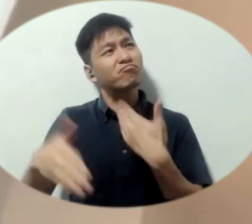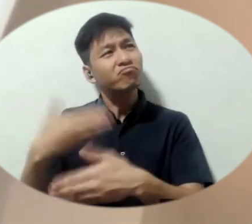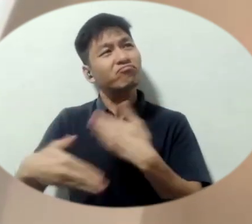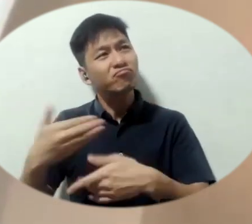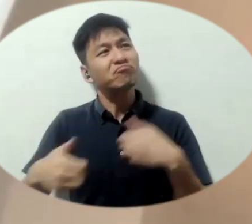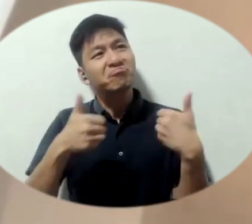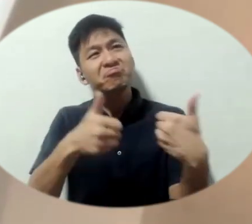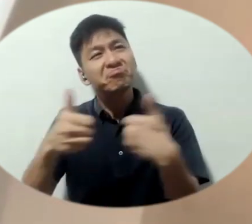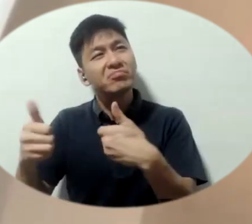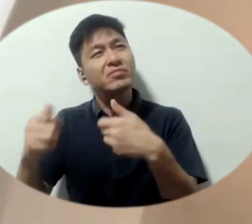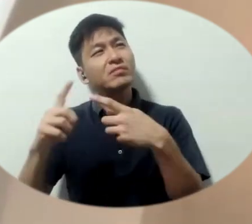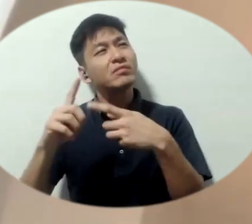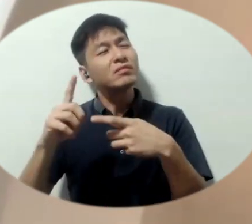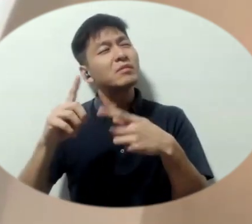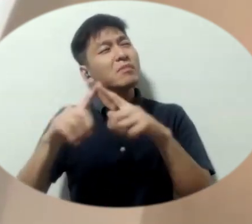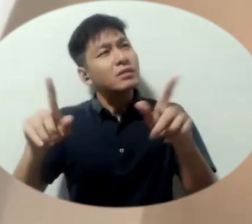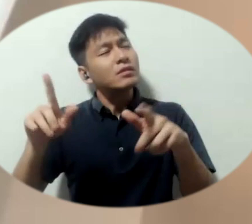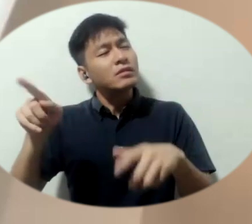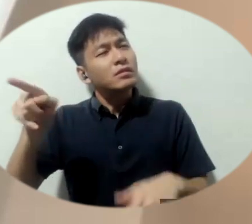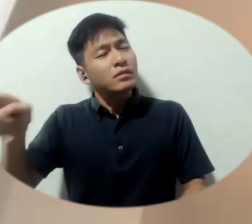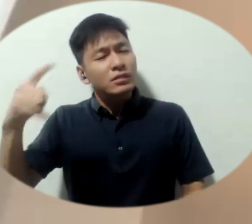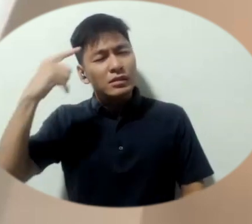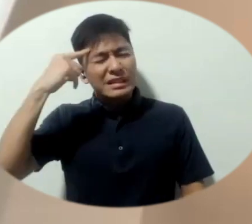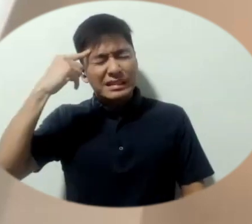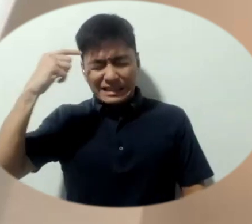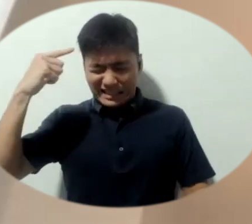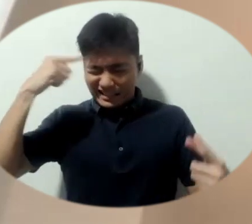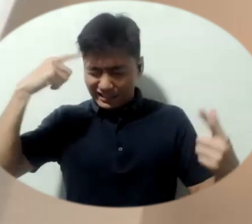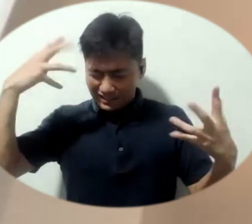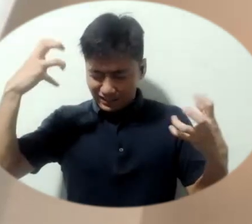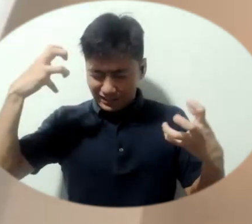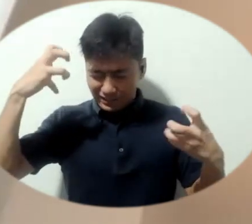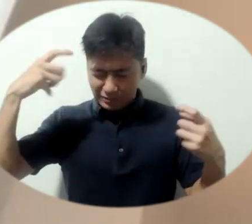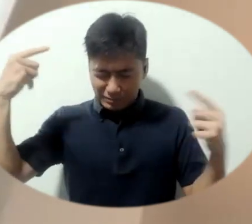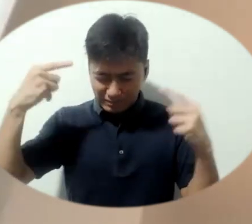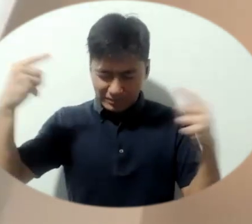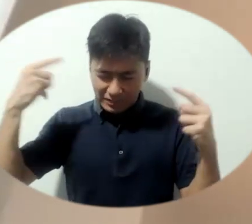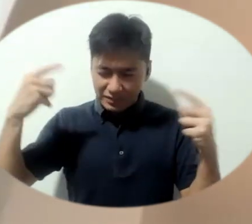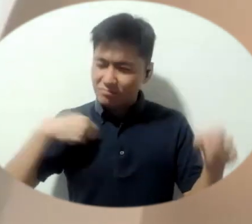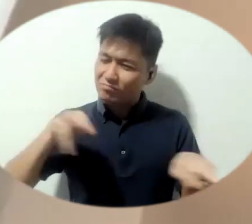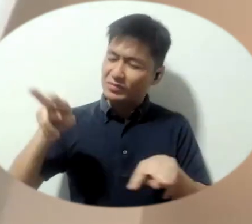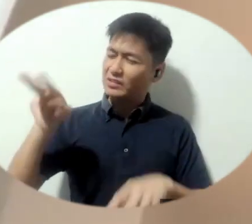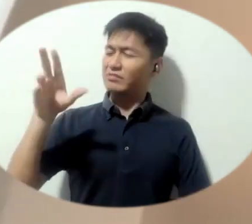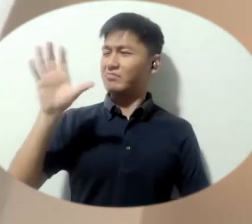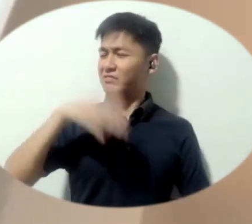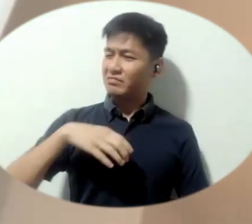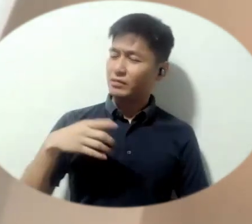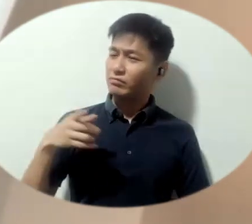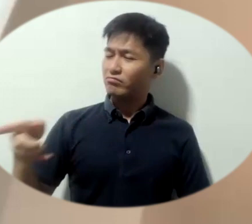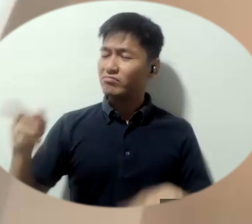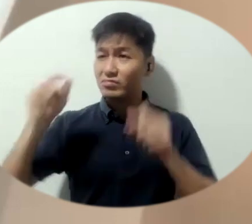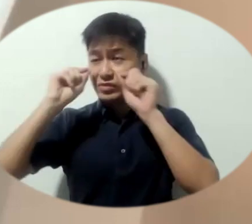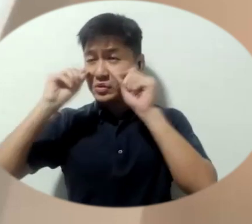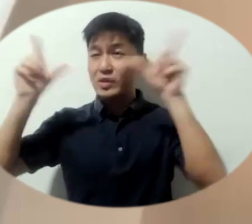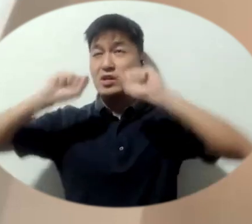headache following her every day. And it was funny because she would wake up well, and after a while